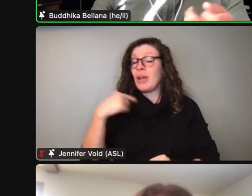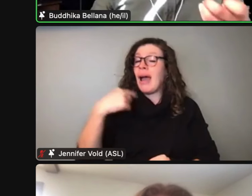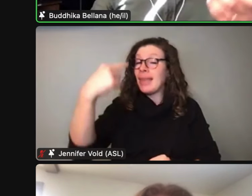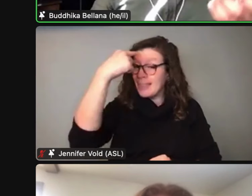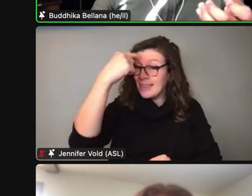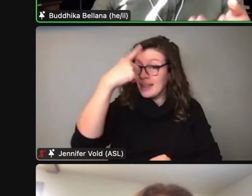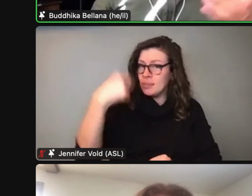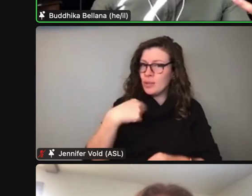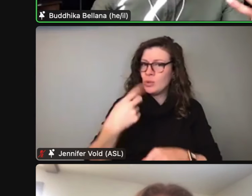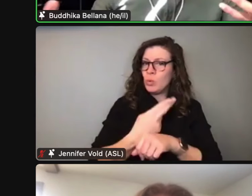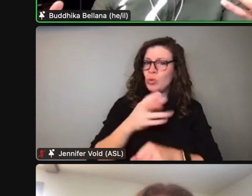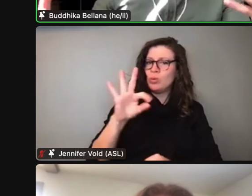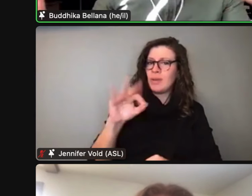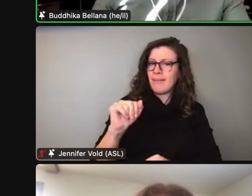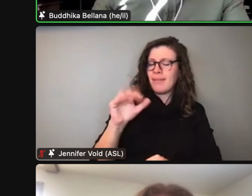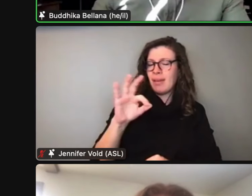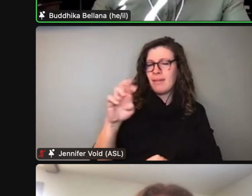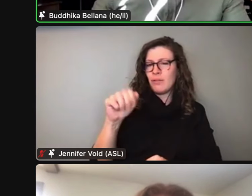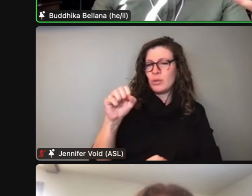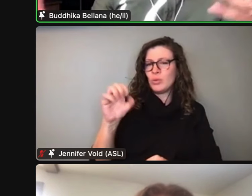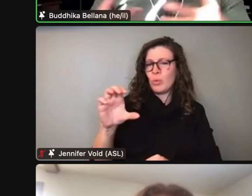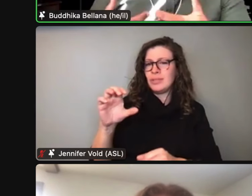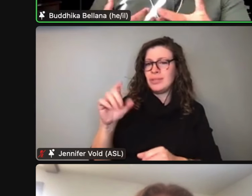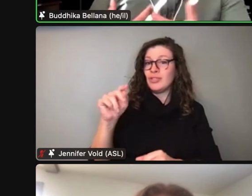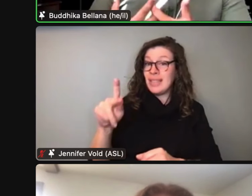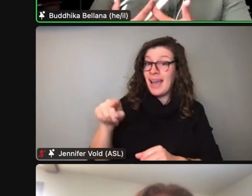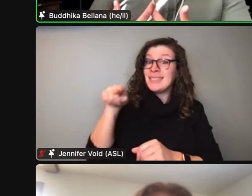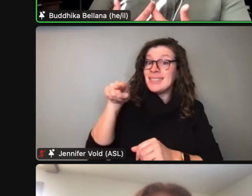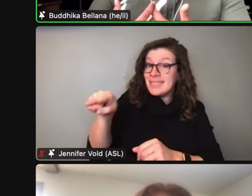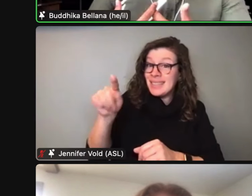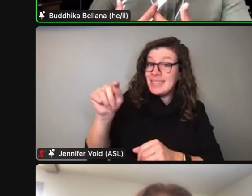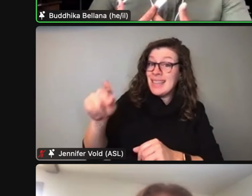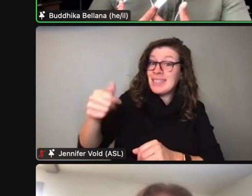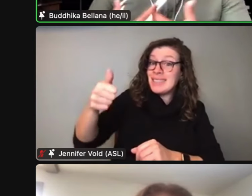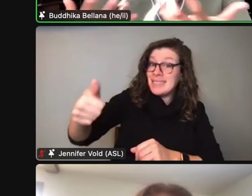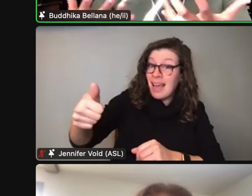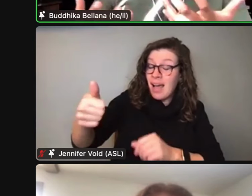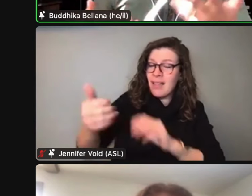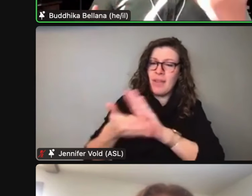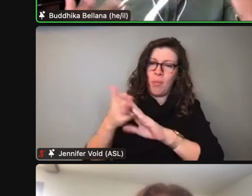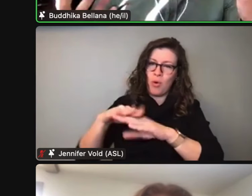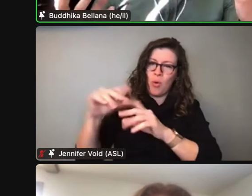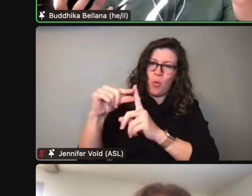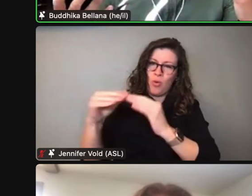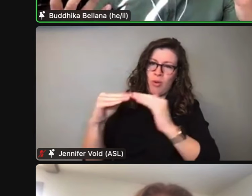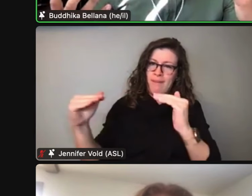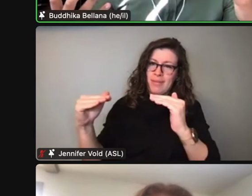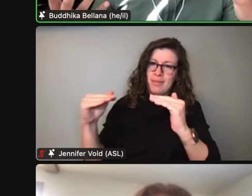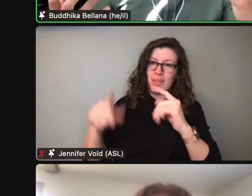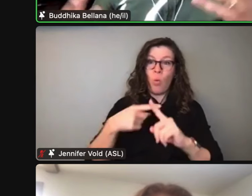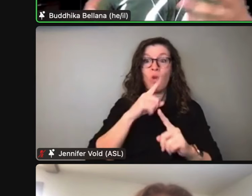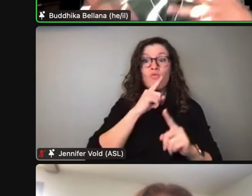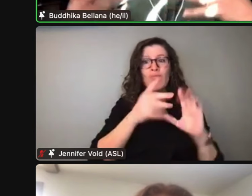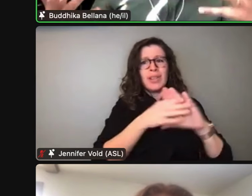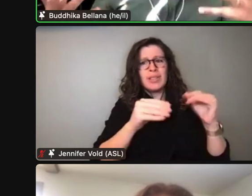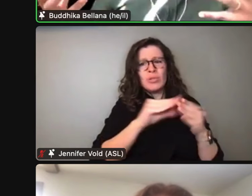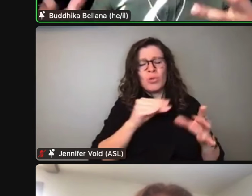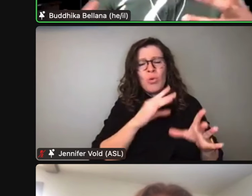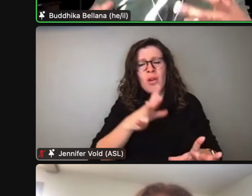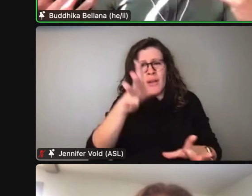free association task that's operating at the level of words. When a story is lingering in your mind, it's not just words that are persisting, it's